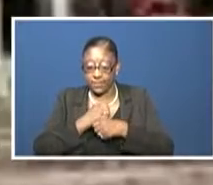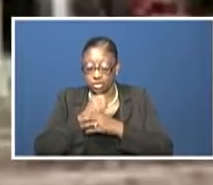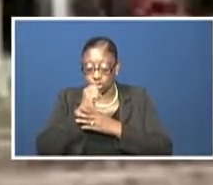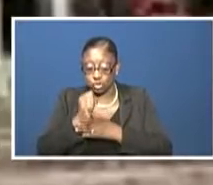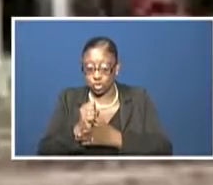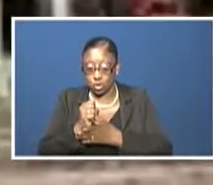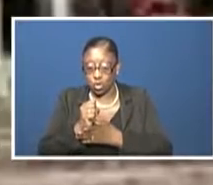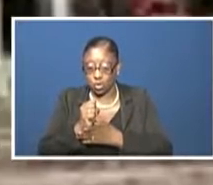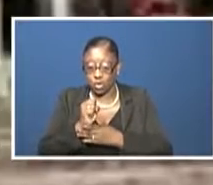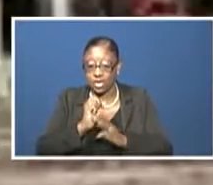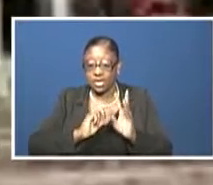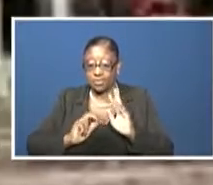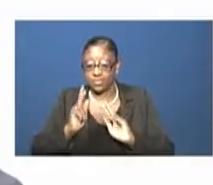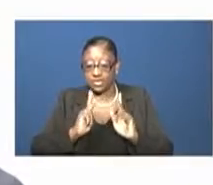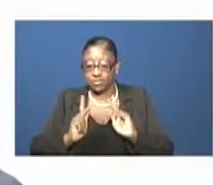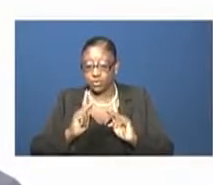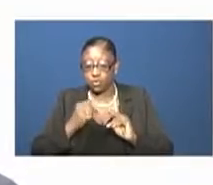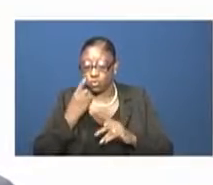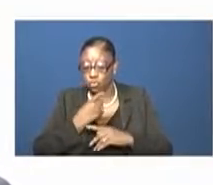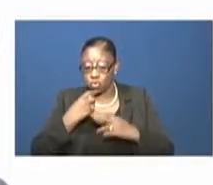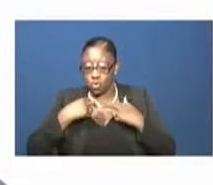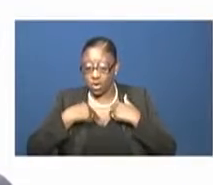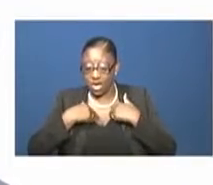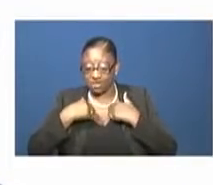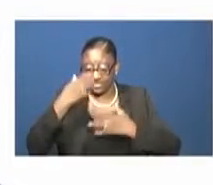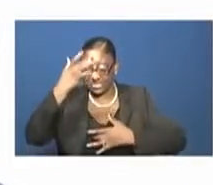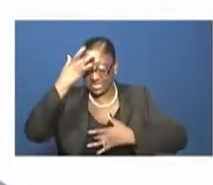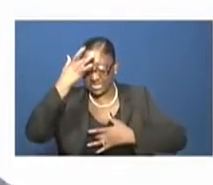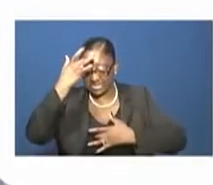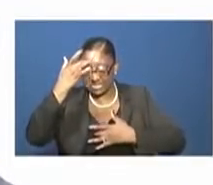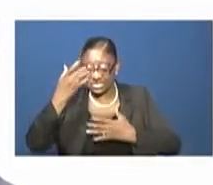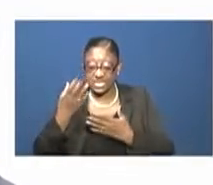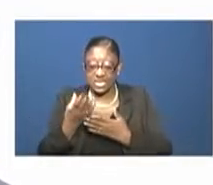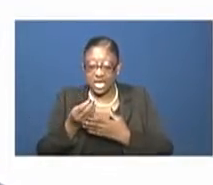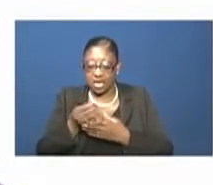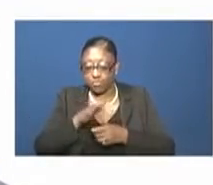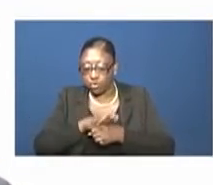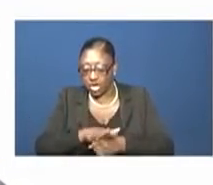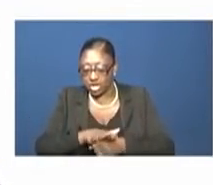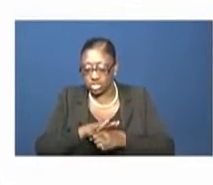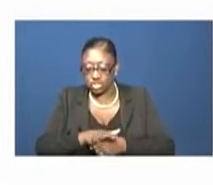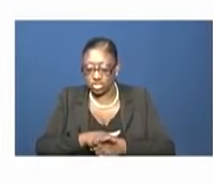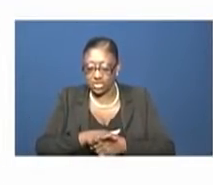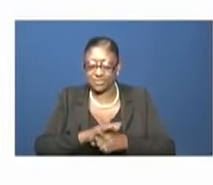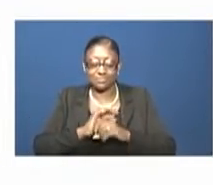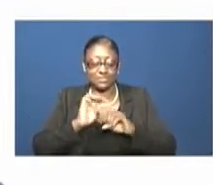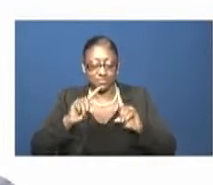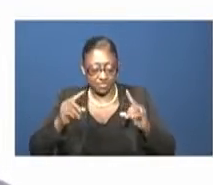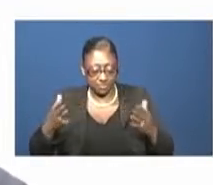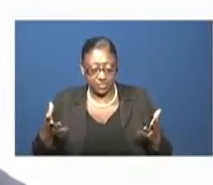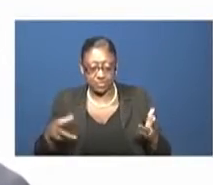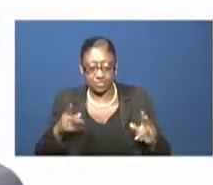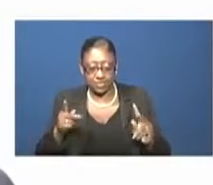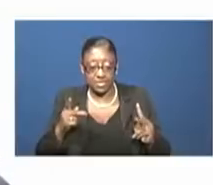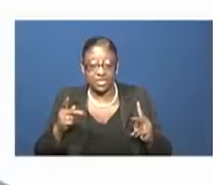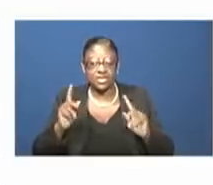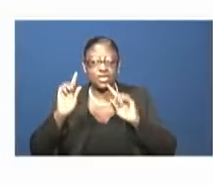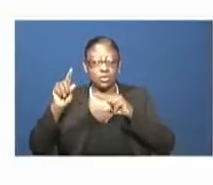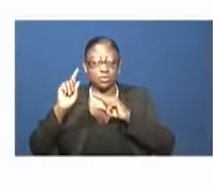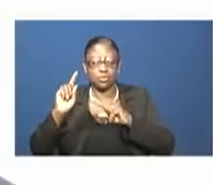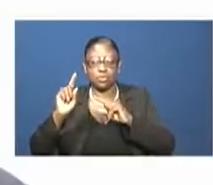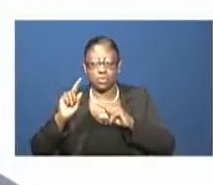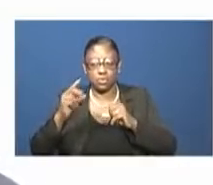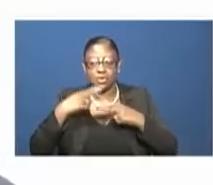those individuals suffering from chronic non-communicable diseases, hypertension, diabetes, wound care, and the list goes on and on, have access to